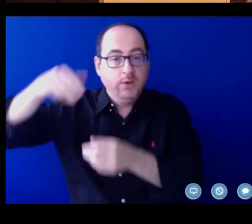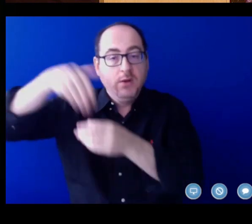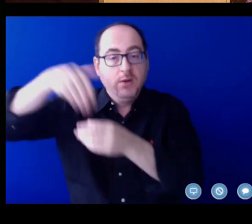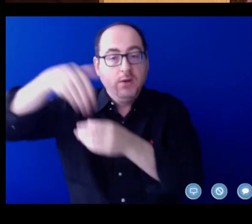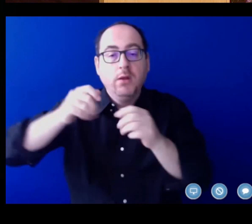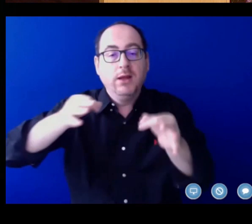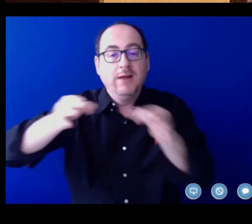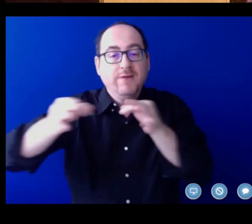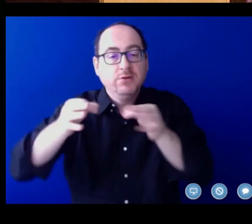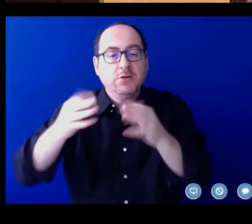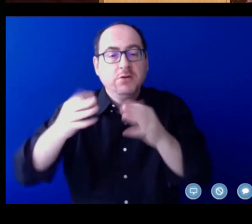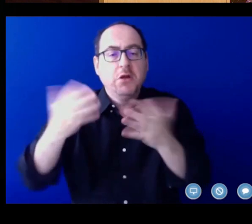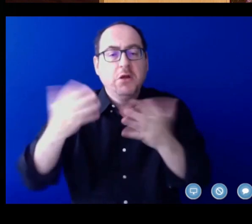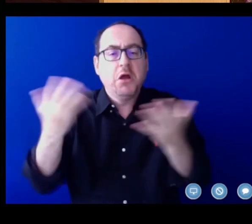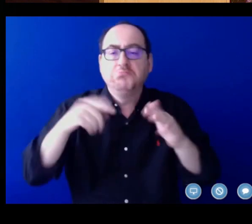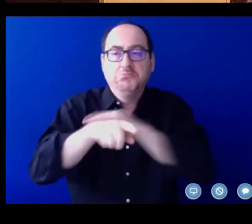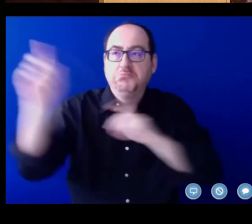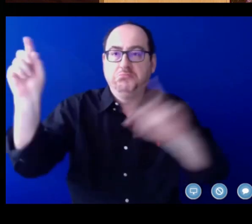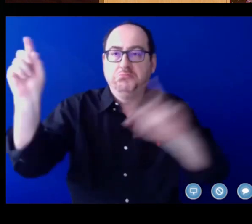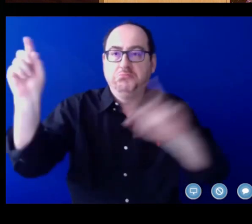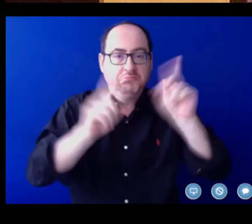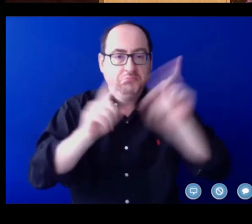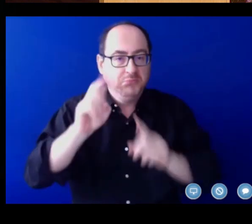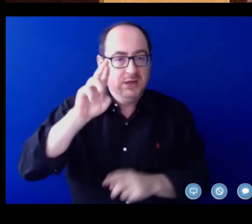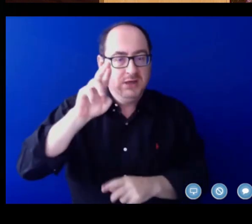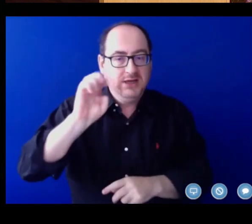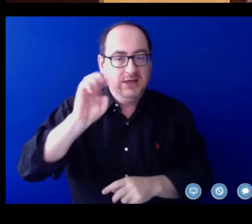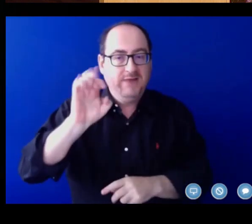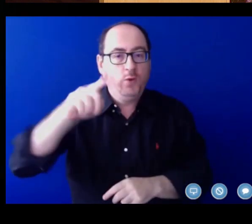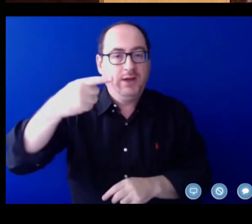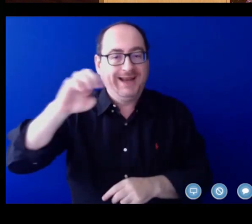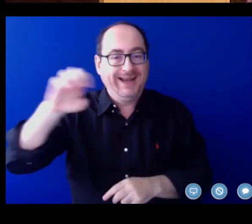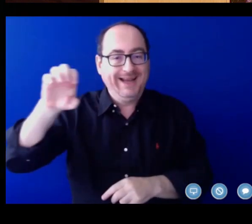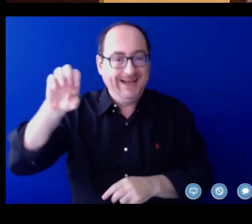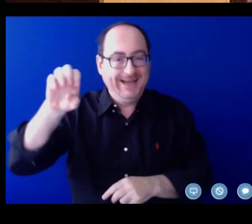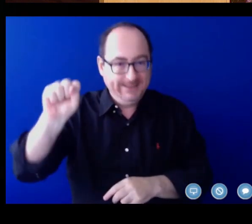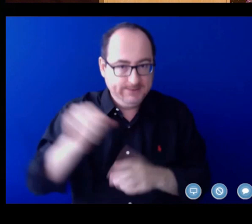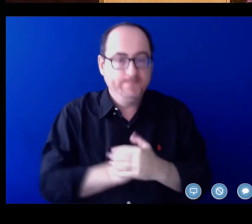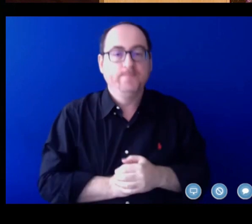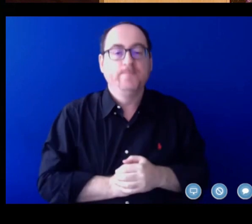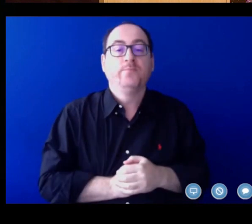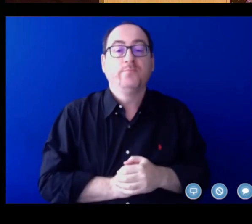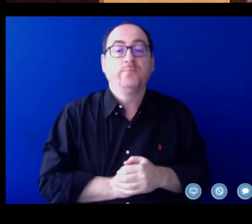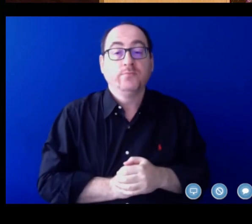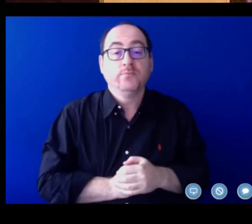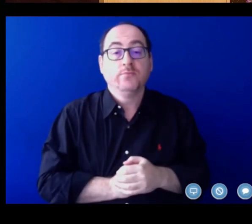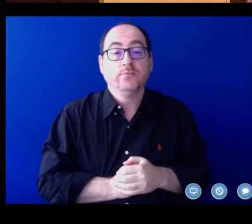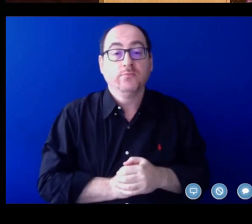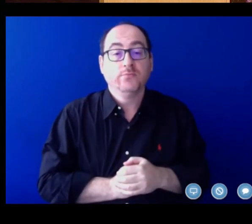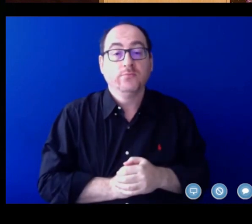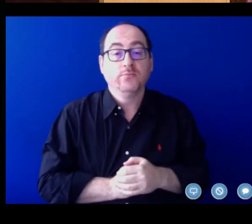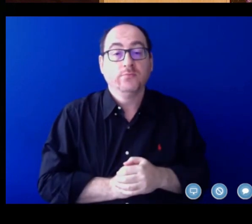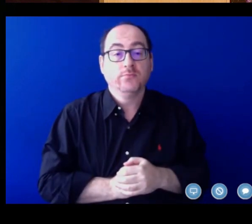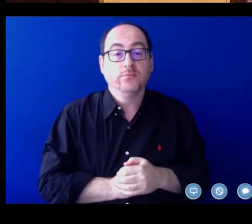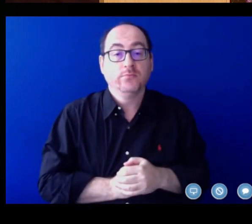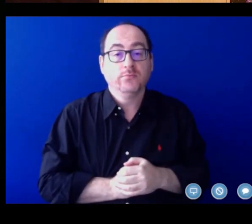countries have signed up to give people protection if they meet that definition. An asylum seeker is a person who has applied for